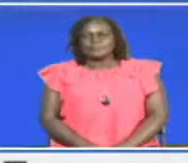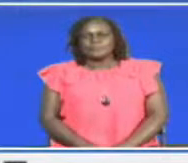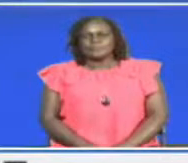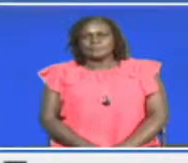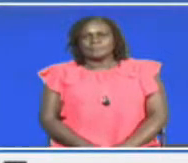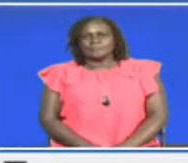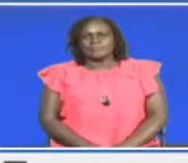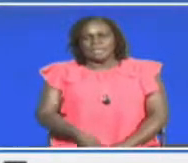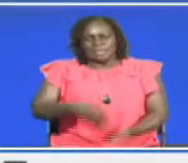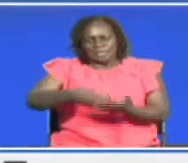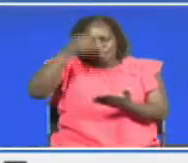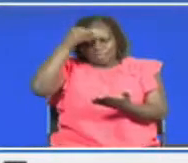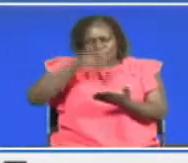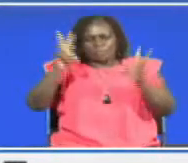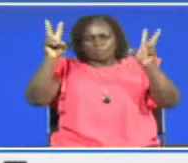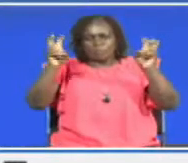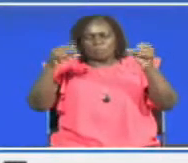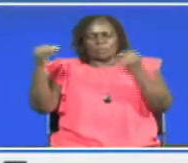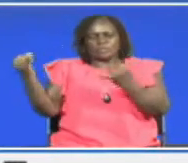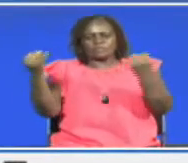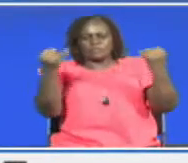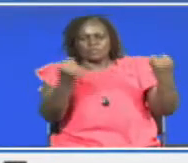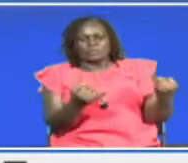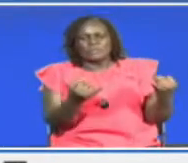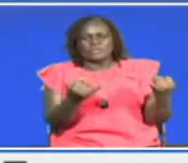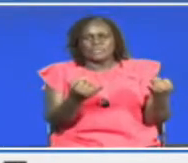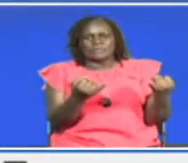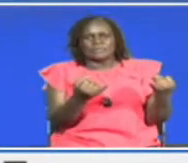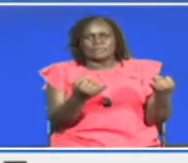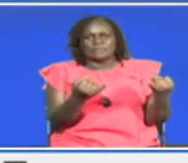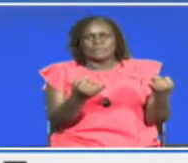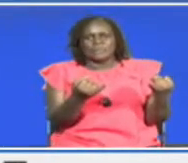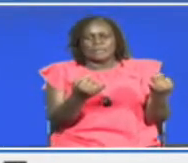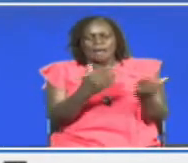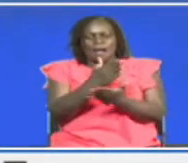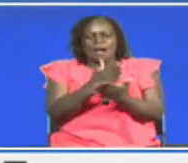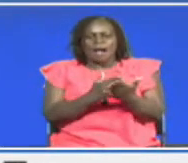To education matters, the introduction of media supplementary KCSE